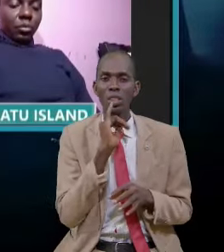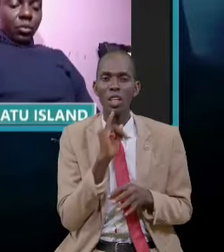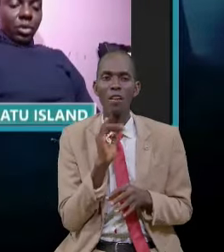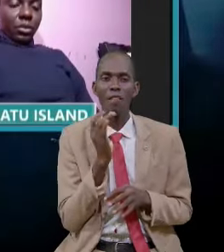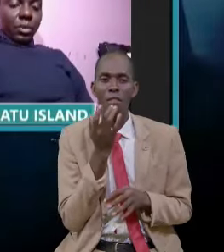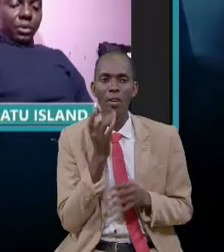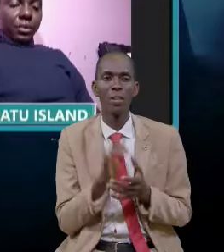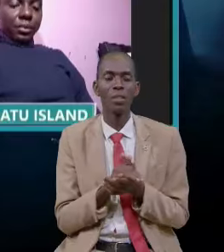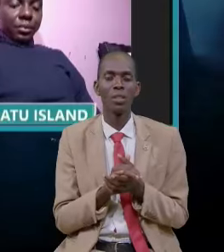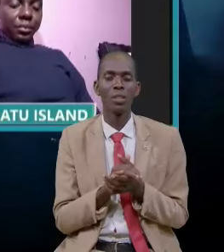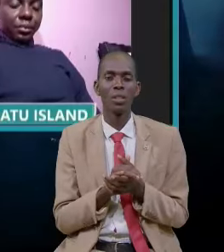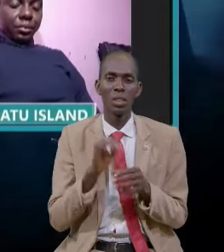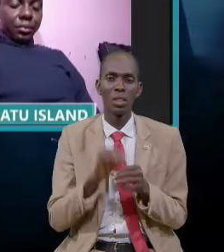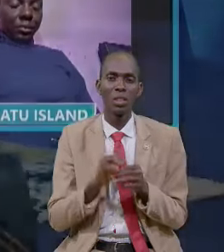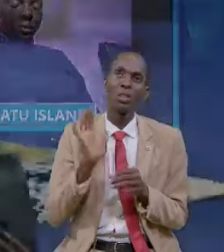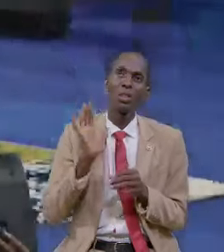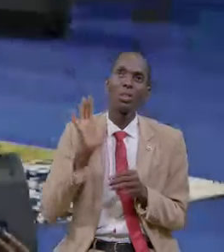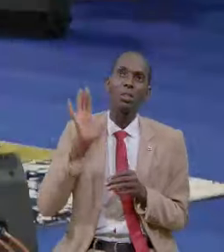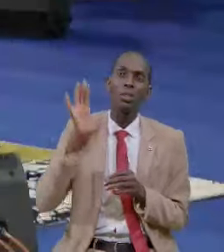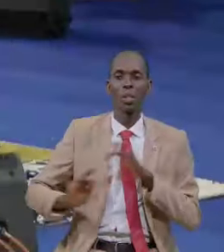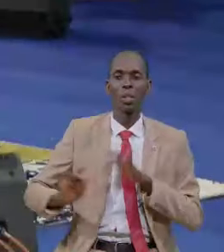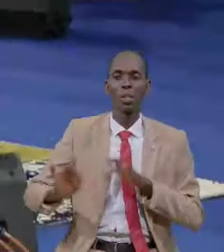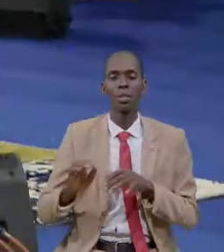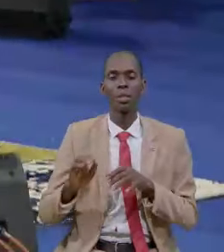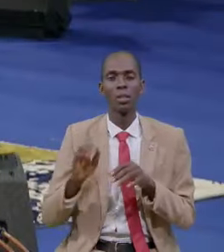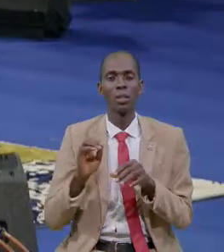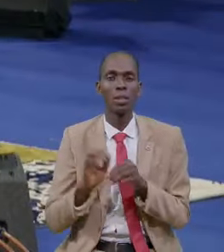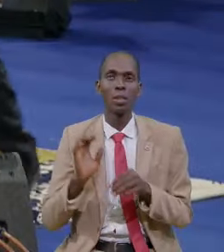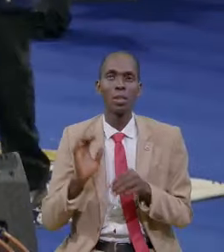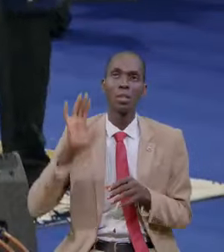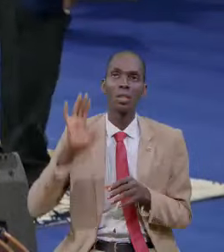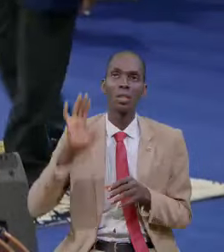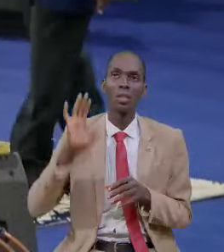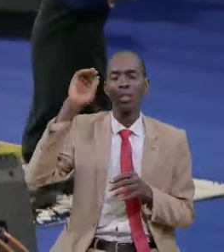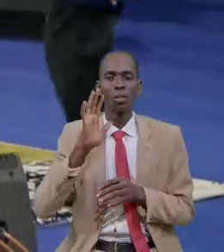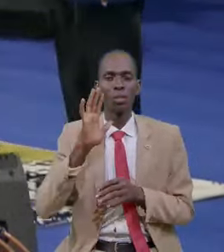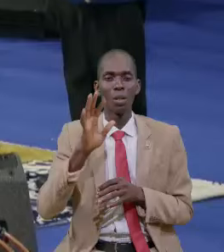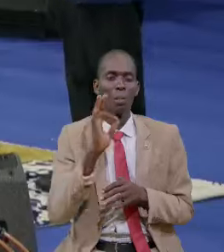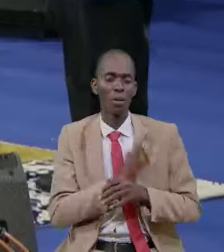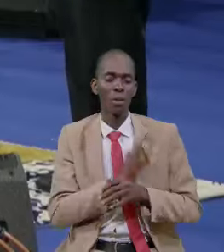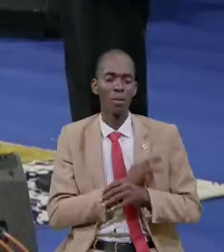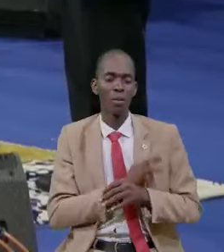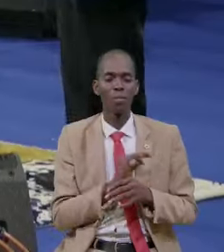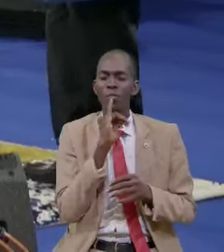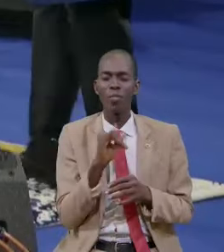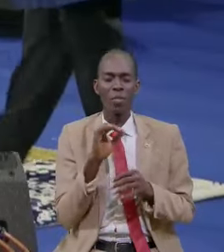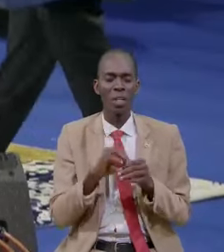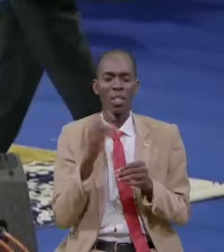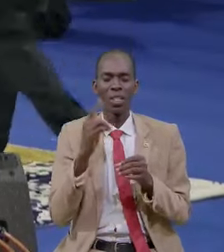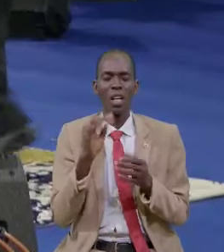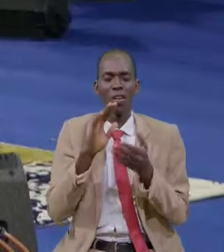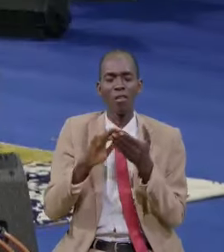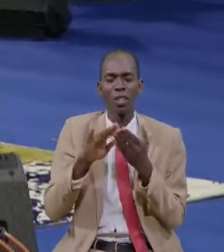his mercy, in his grace. You benefit in the forgiveness and the